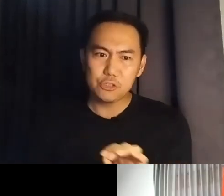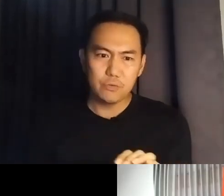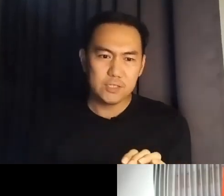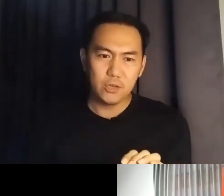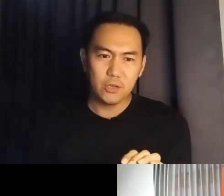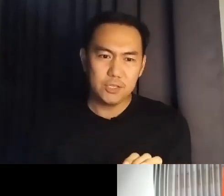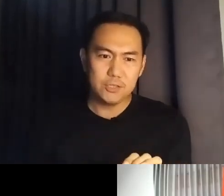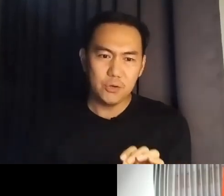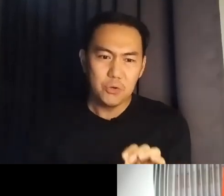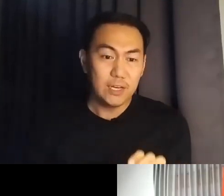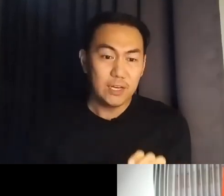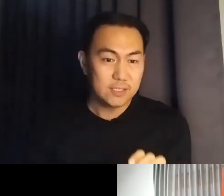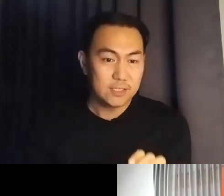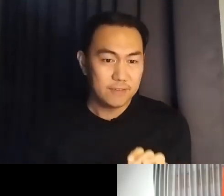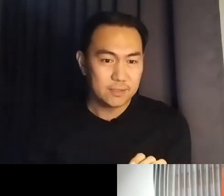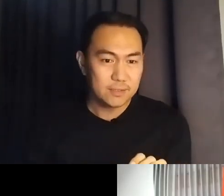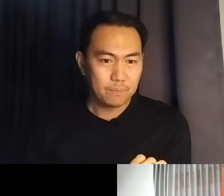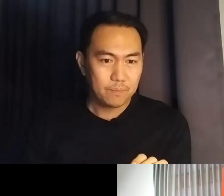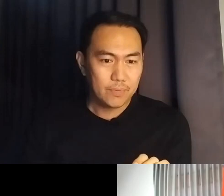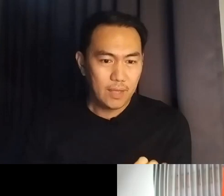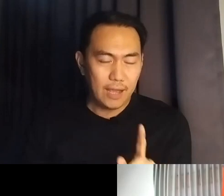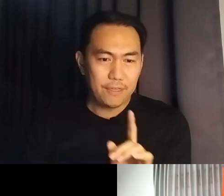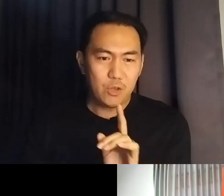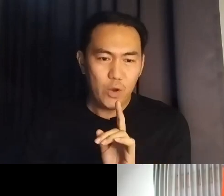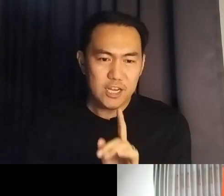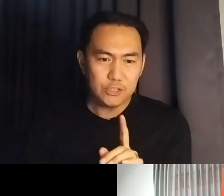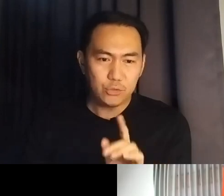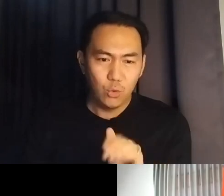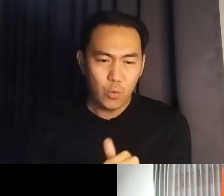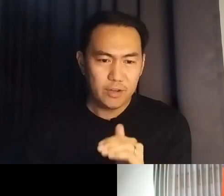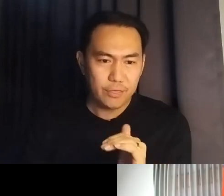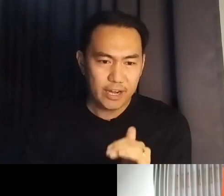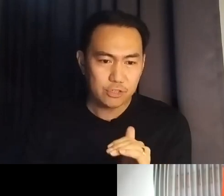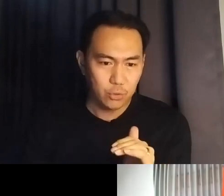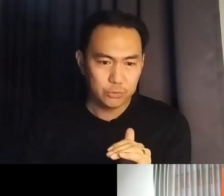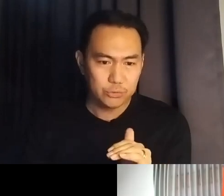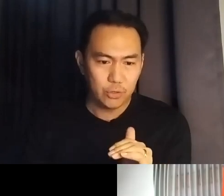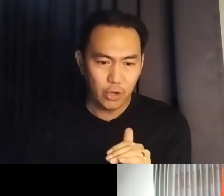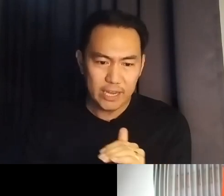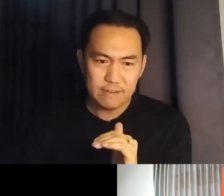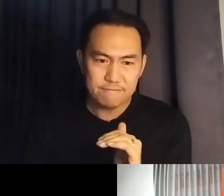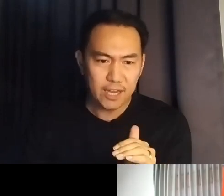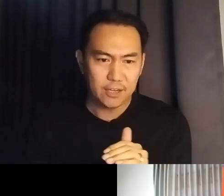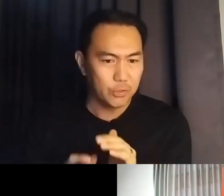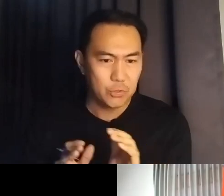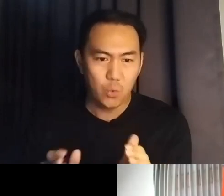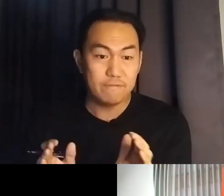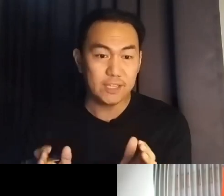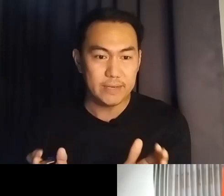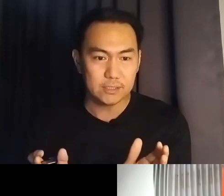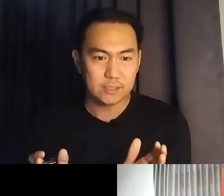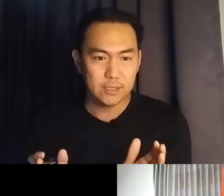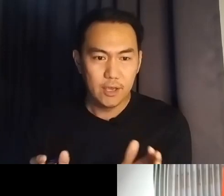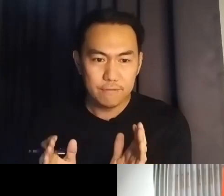are not sure as a community on who really is a victim. I think we need to lower the threshold in defining on who a